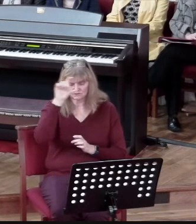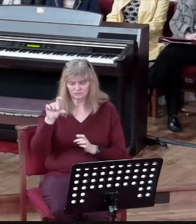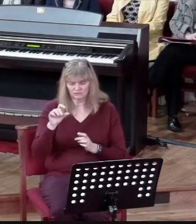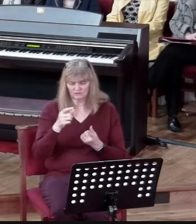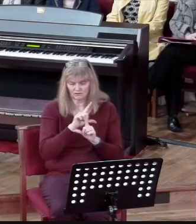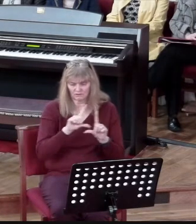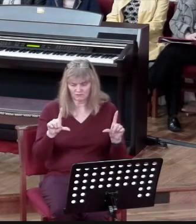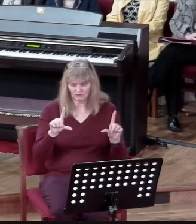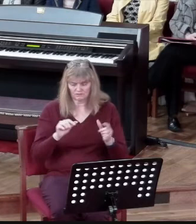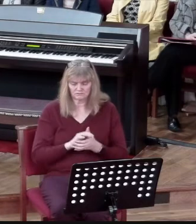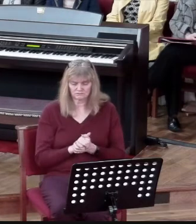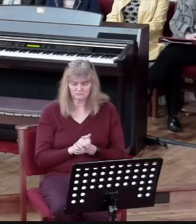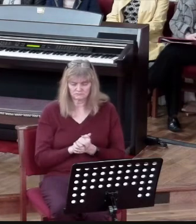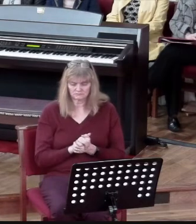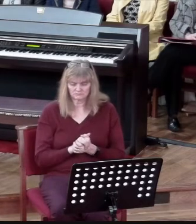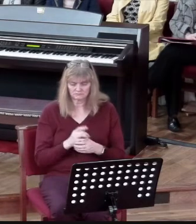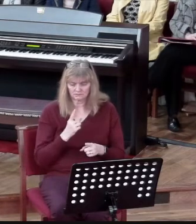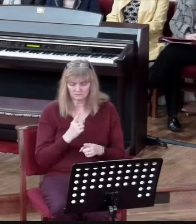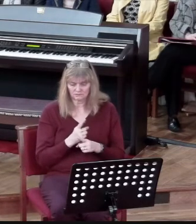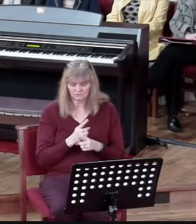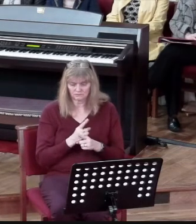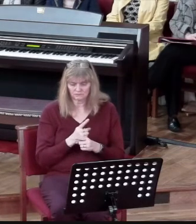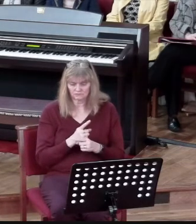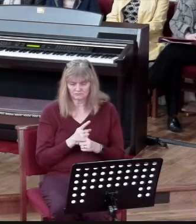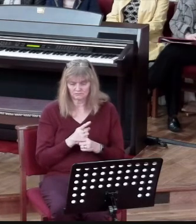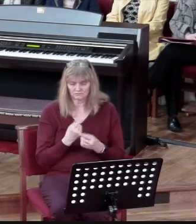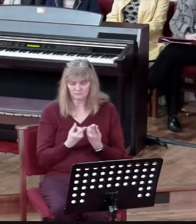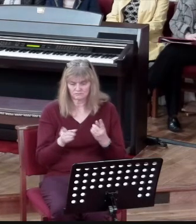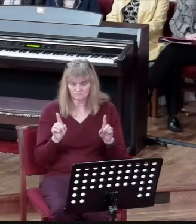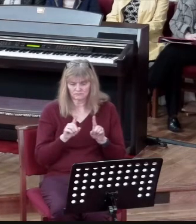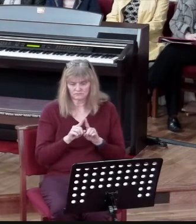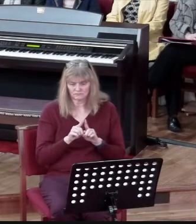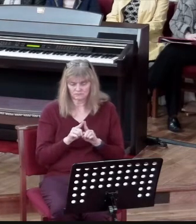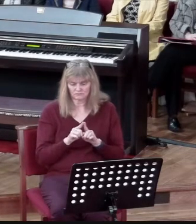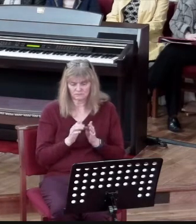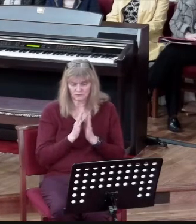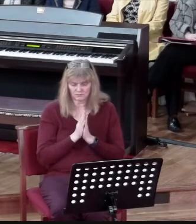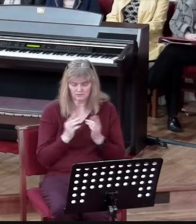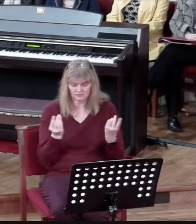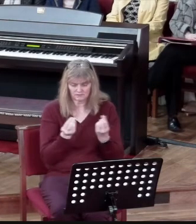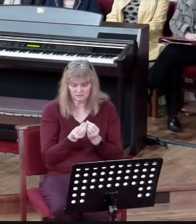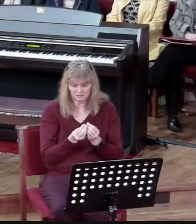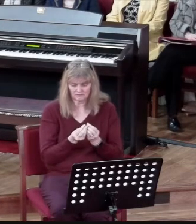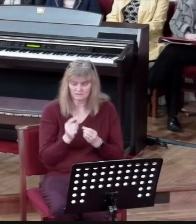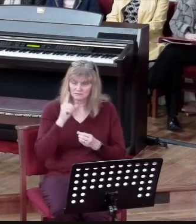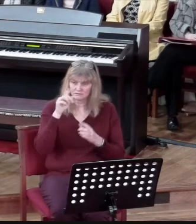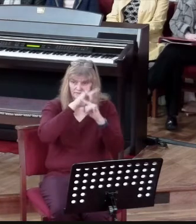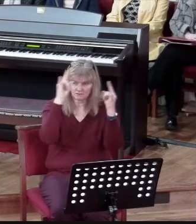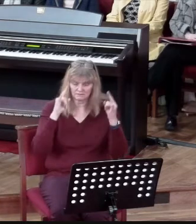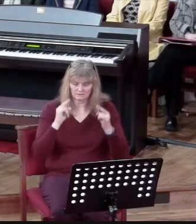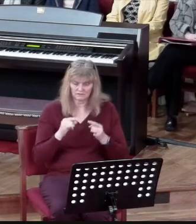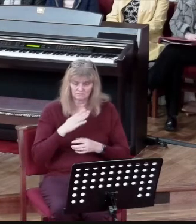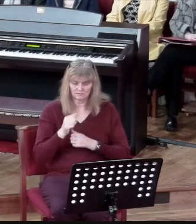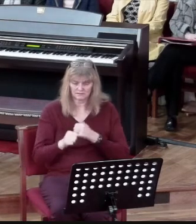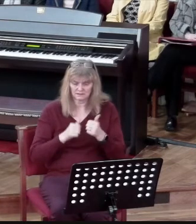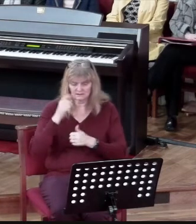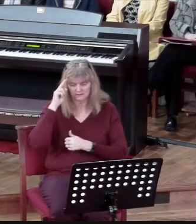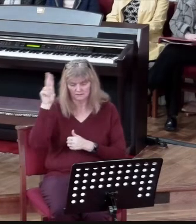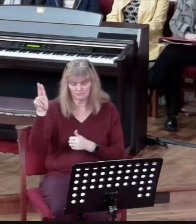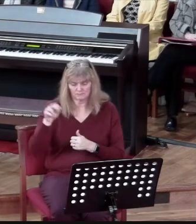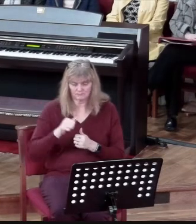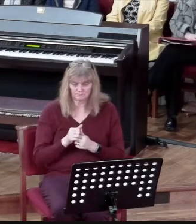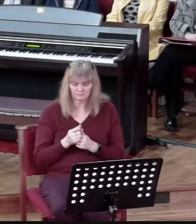Lord, who taught us to pray together, saying, Our Father, who art in heaven, hallowed be